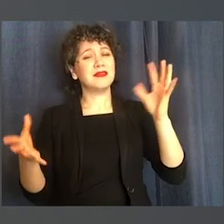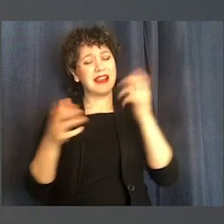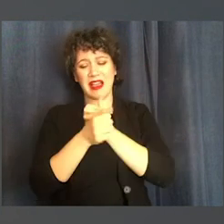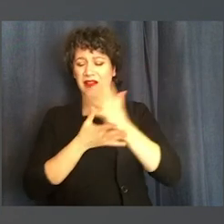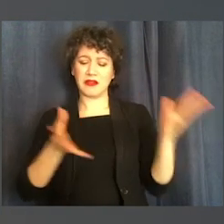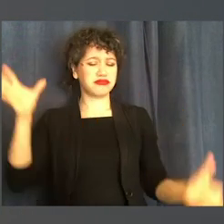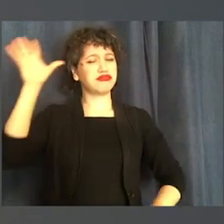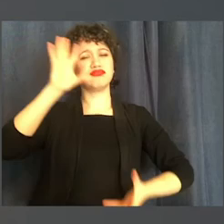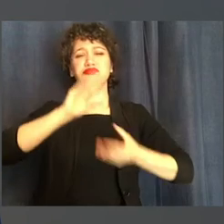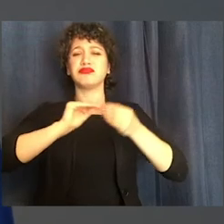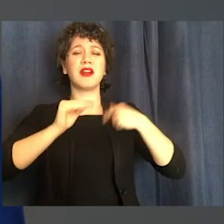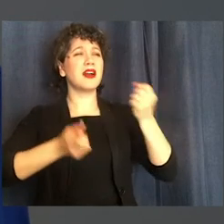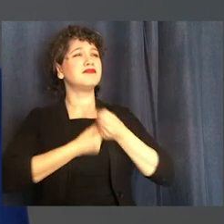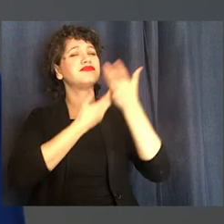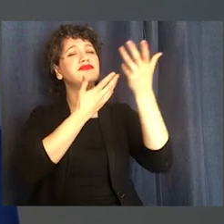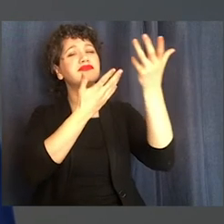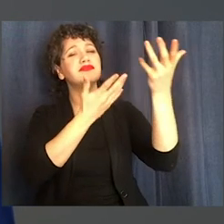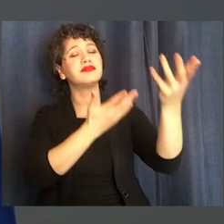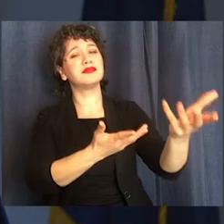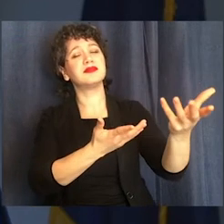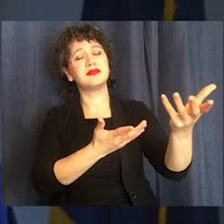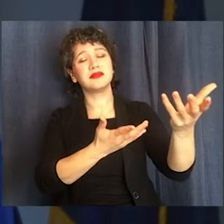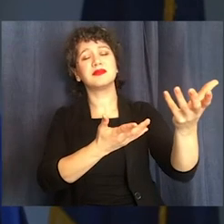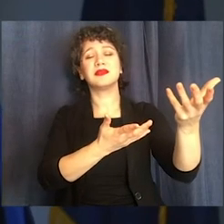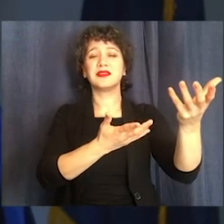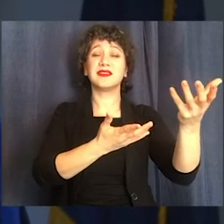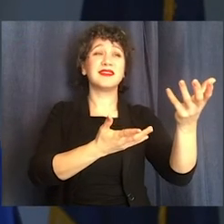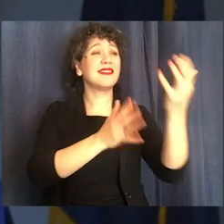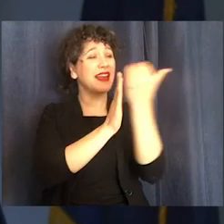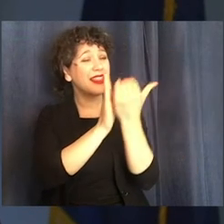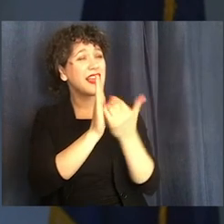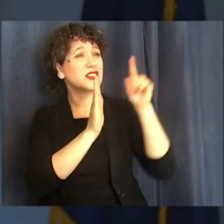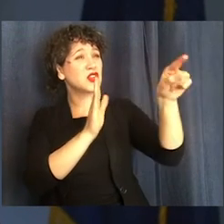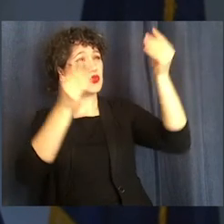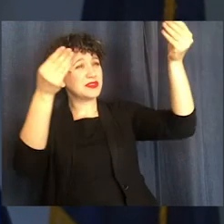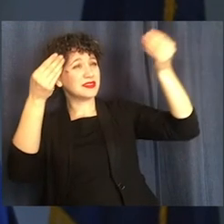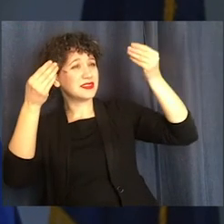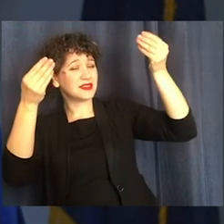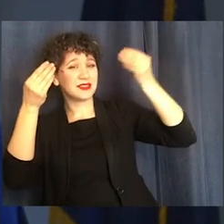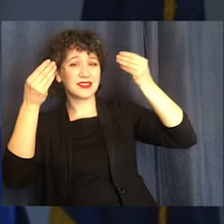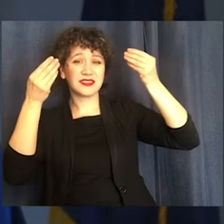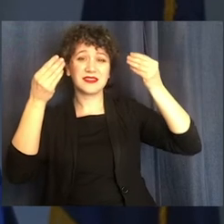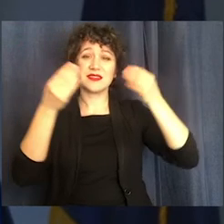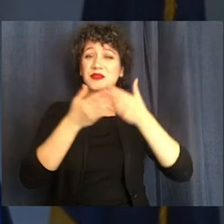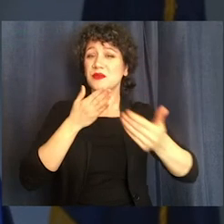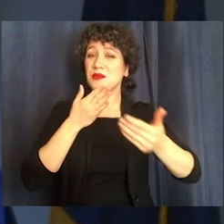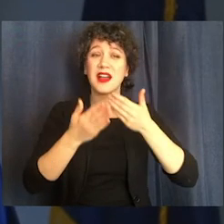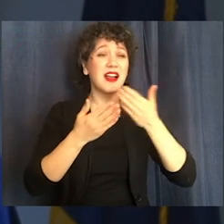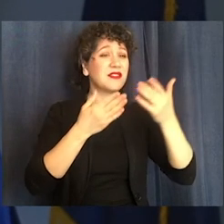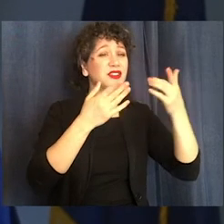matter when, wherever I am, you're not hard to reach. And